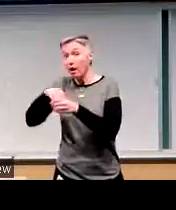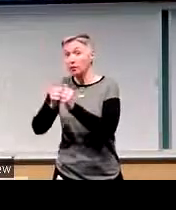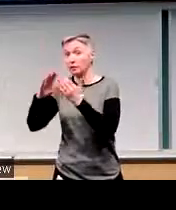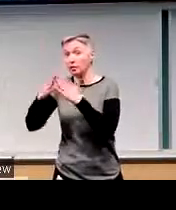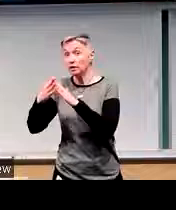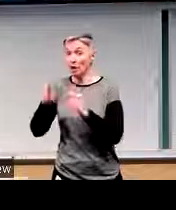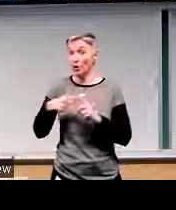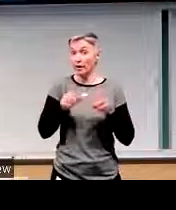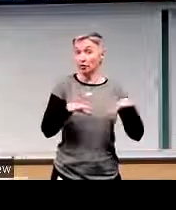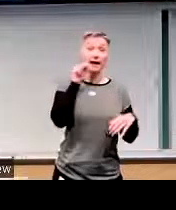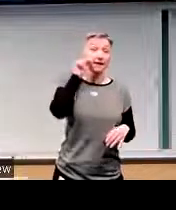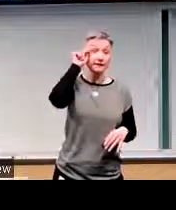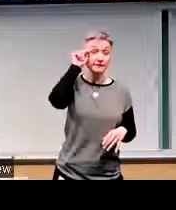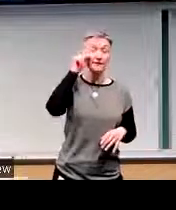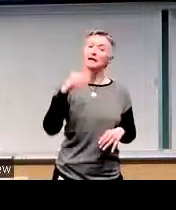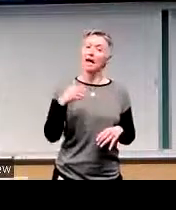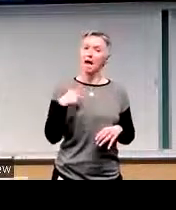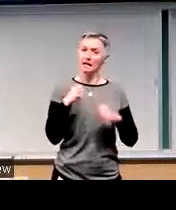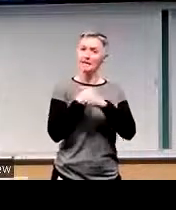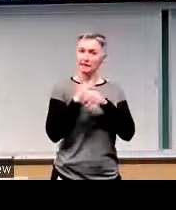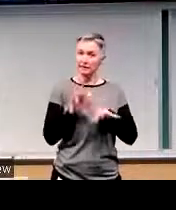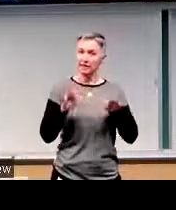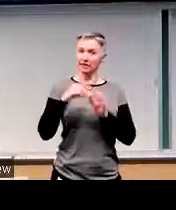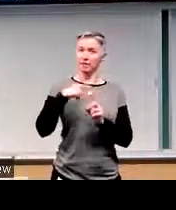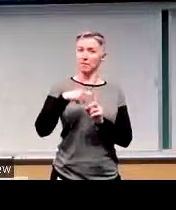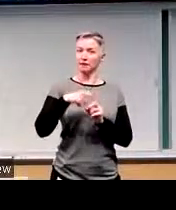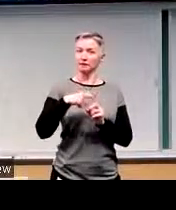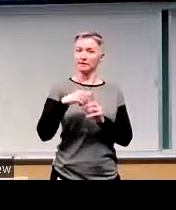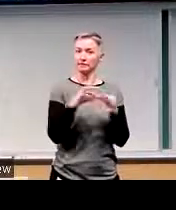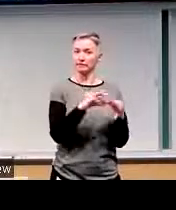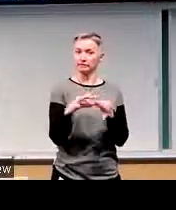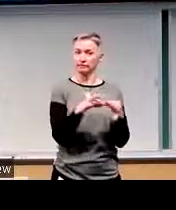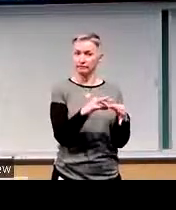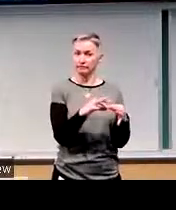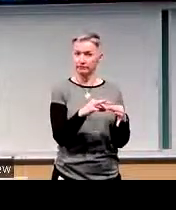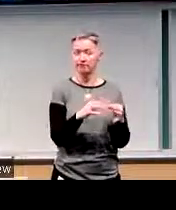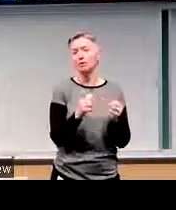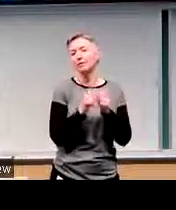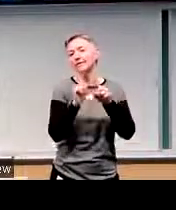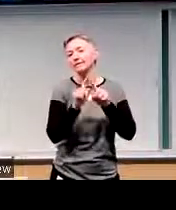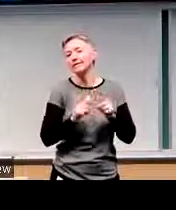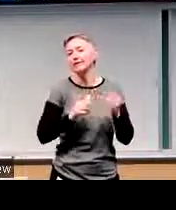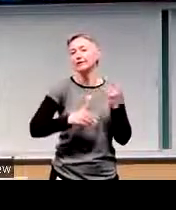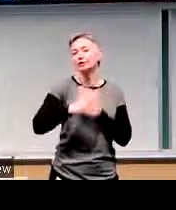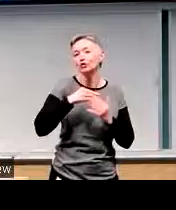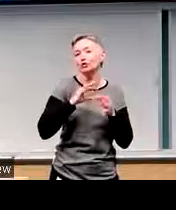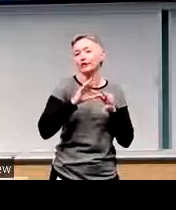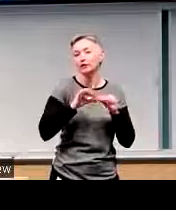adolescence has statistically significant and positive associations with various social connected